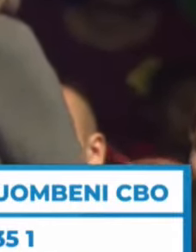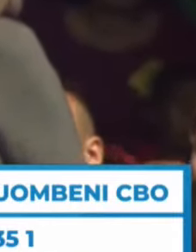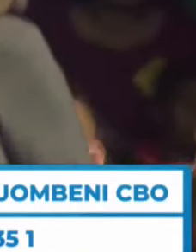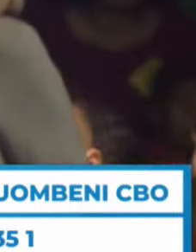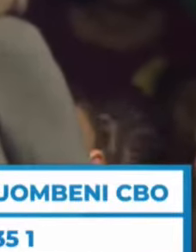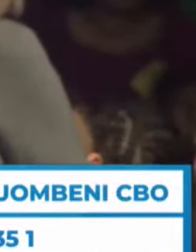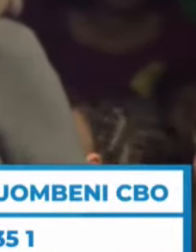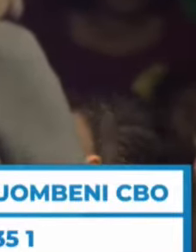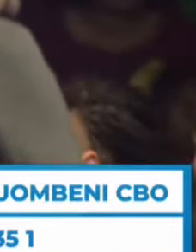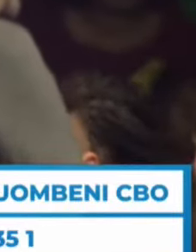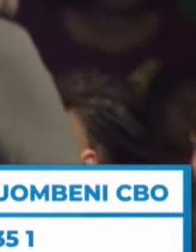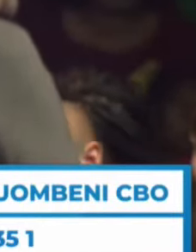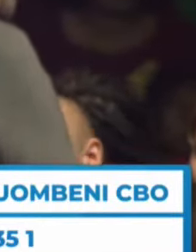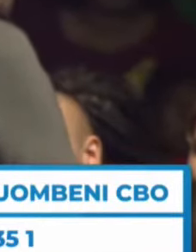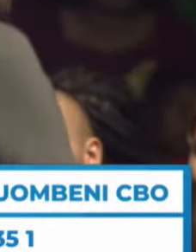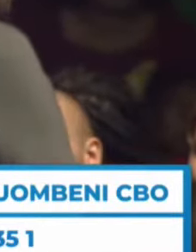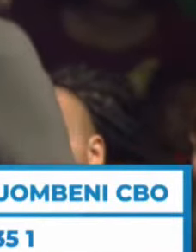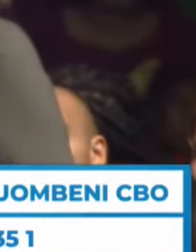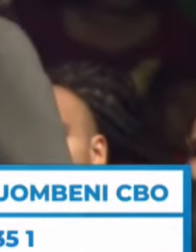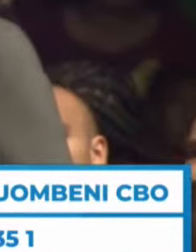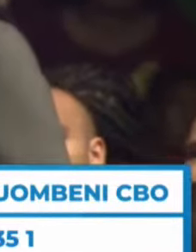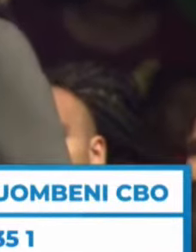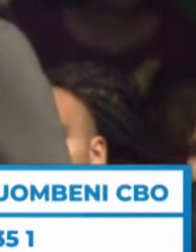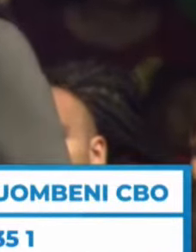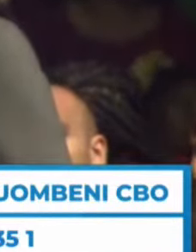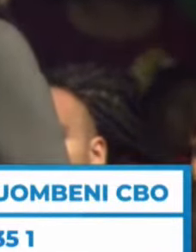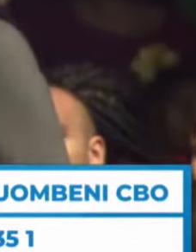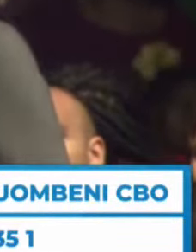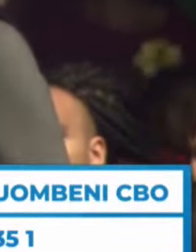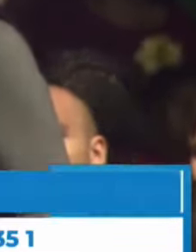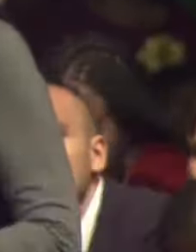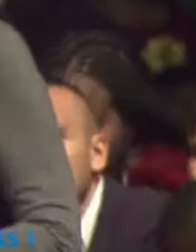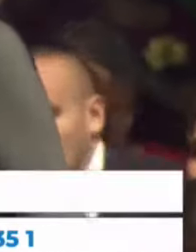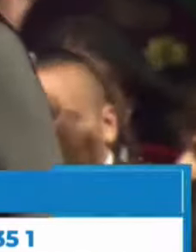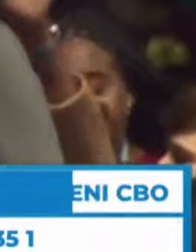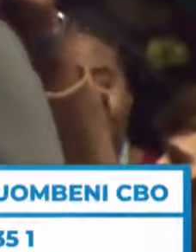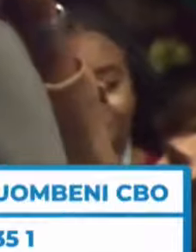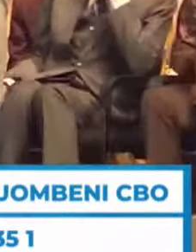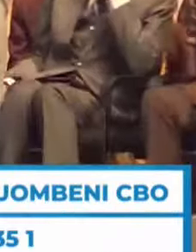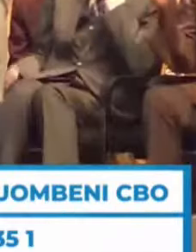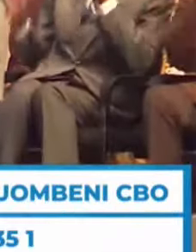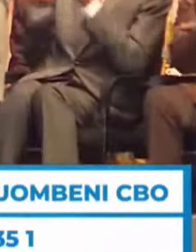us and said we would like to wipe your debt out